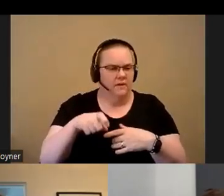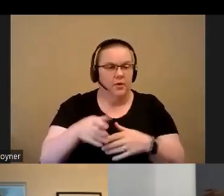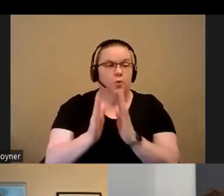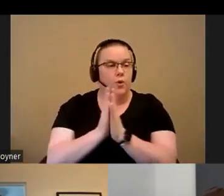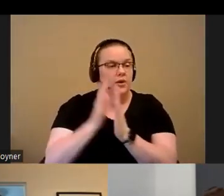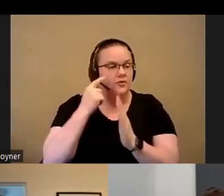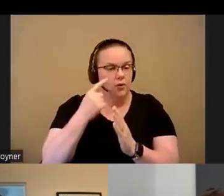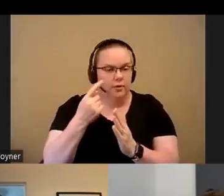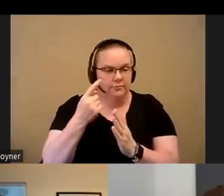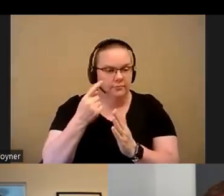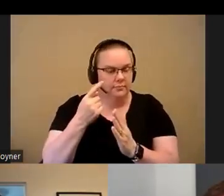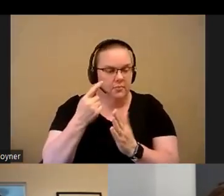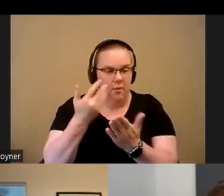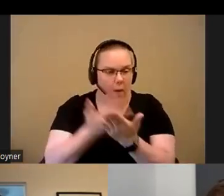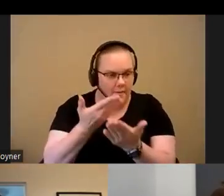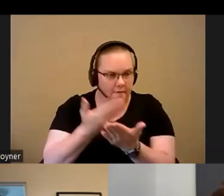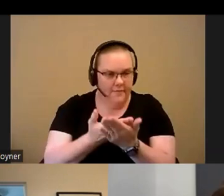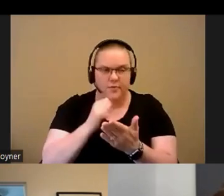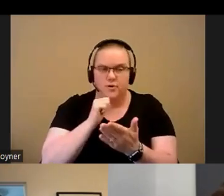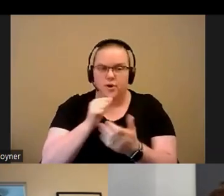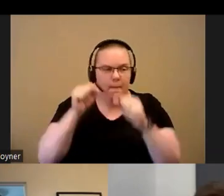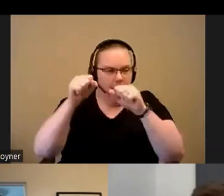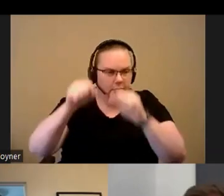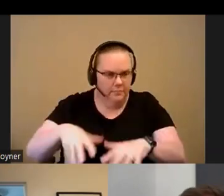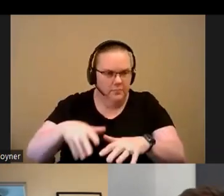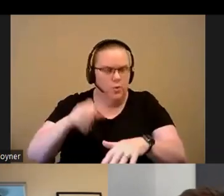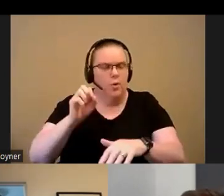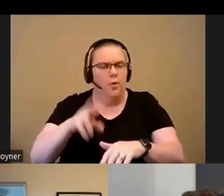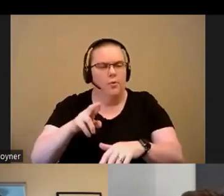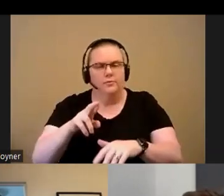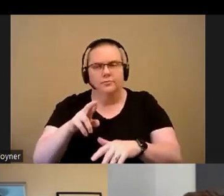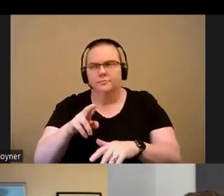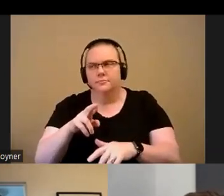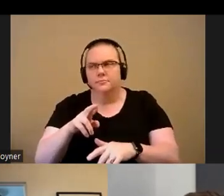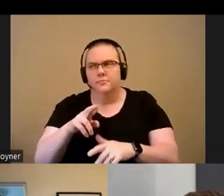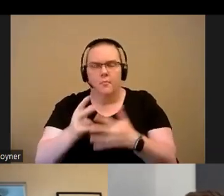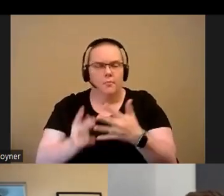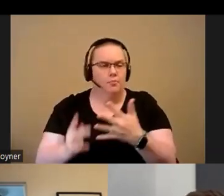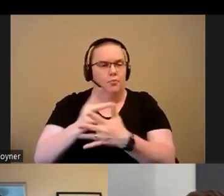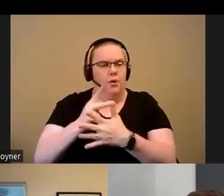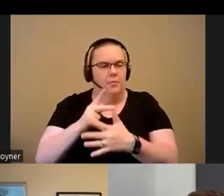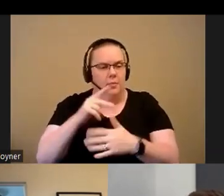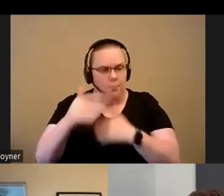$2,500 on premium processing, or you've already committed to premium processing.